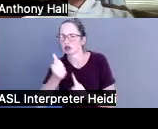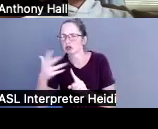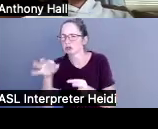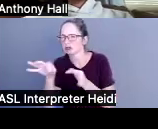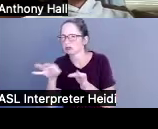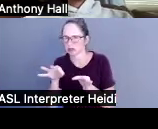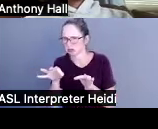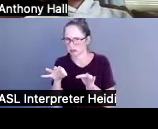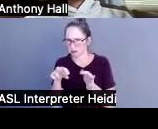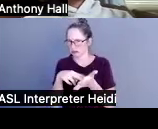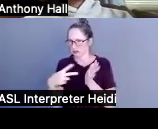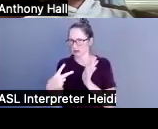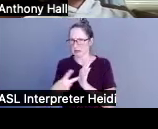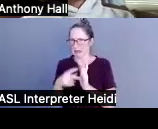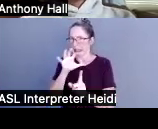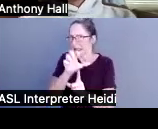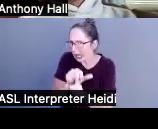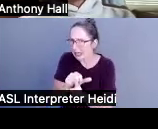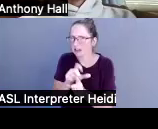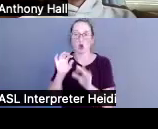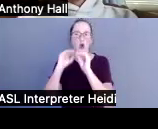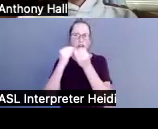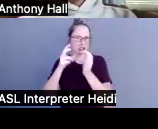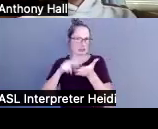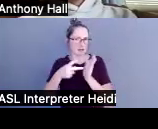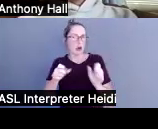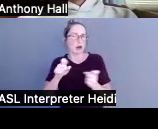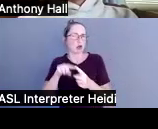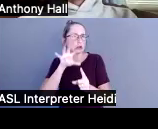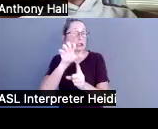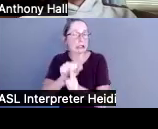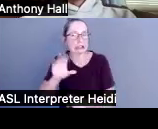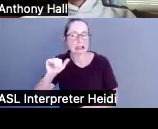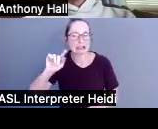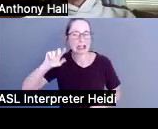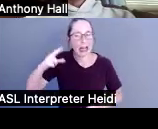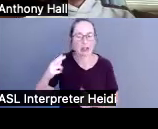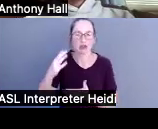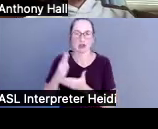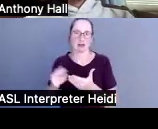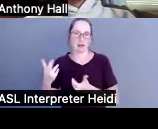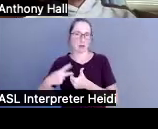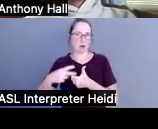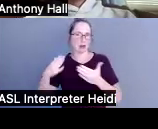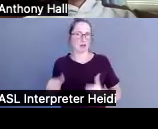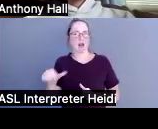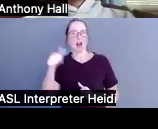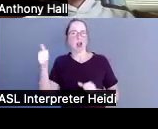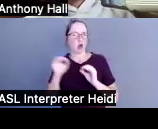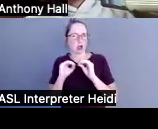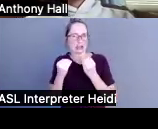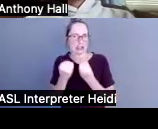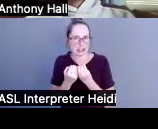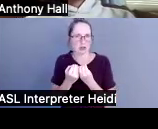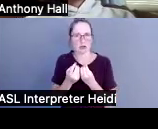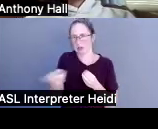about what do you mean or the organization means by you were able to catch some of the participants that other organizations